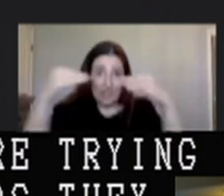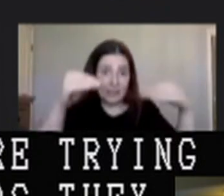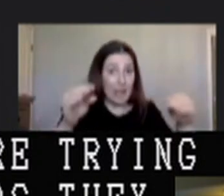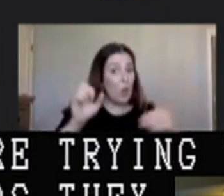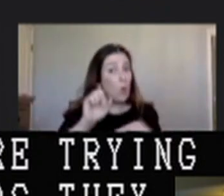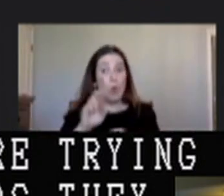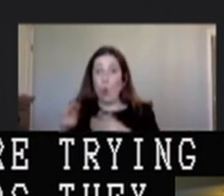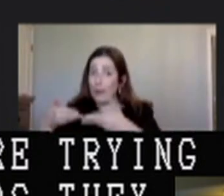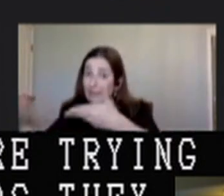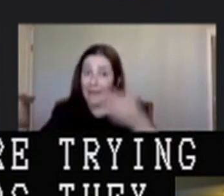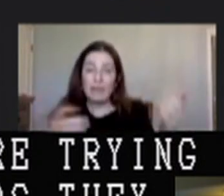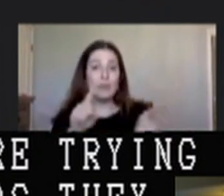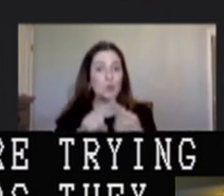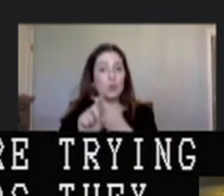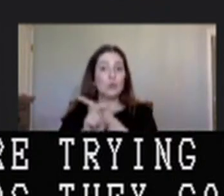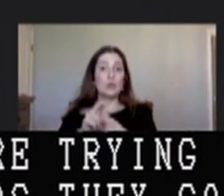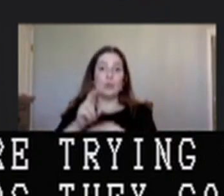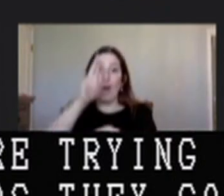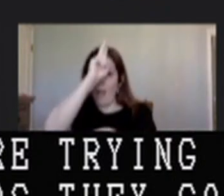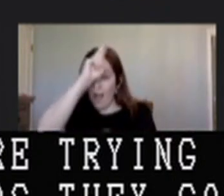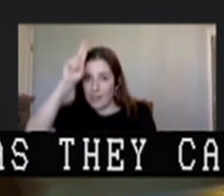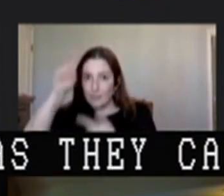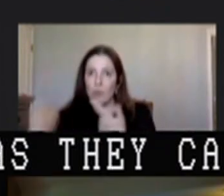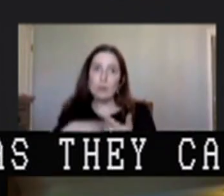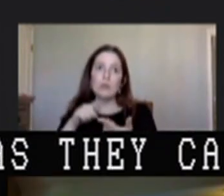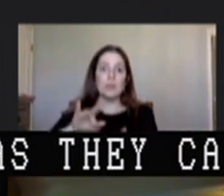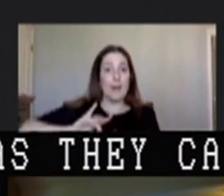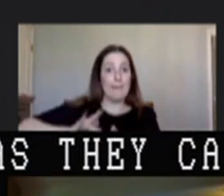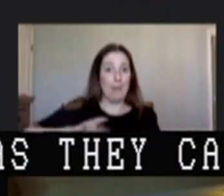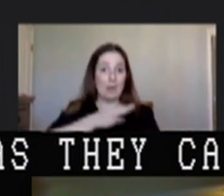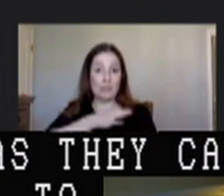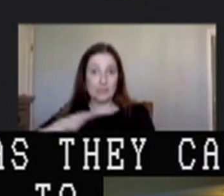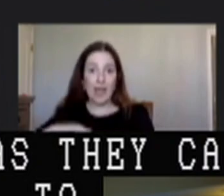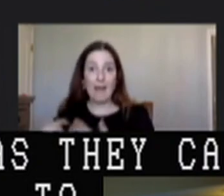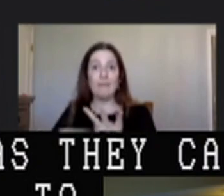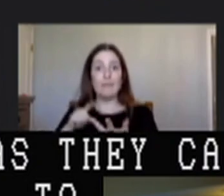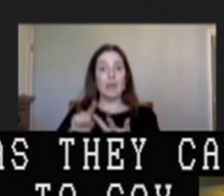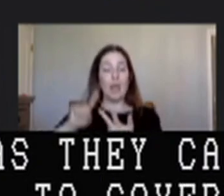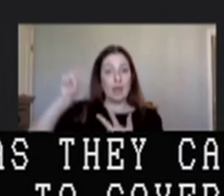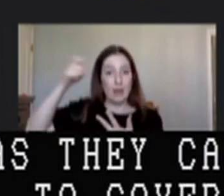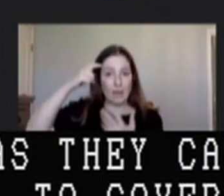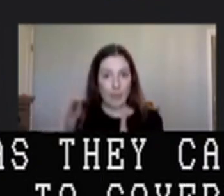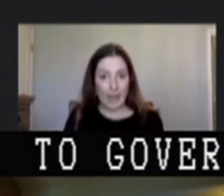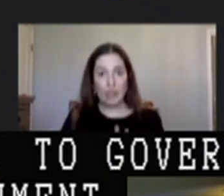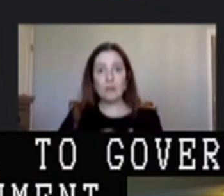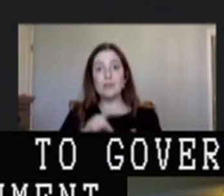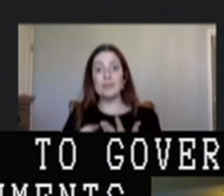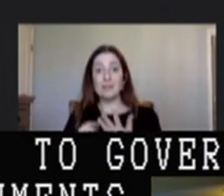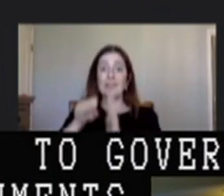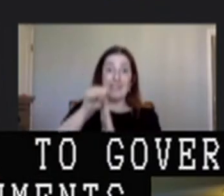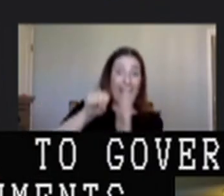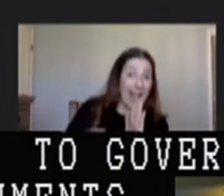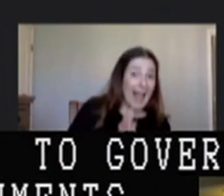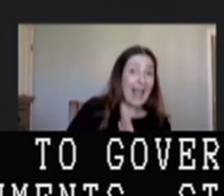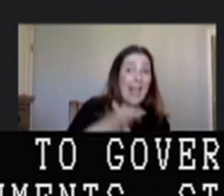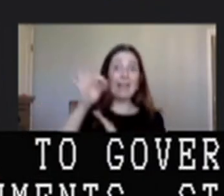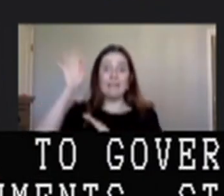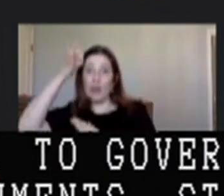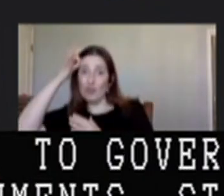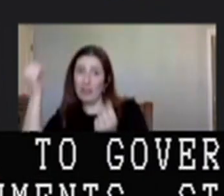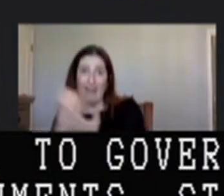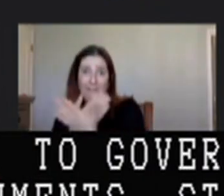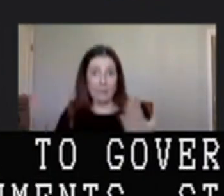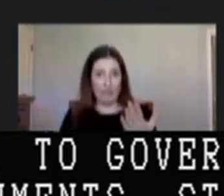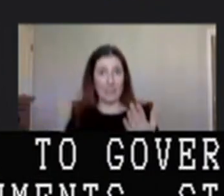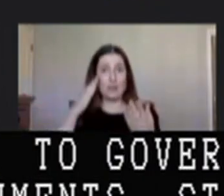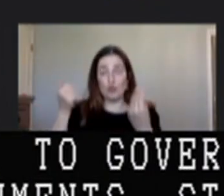hospitals, to medical staff, to governments, municipal governments, state governments. And so the